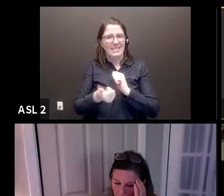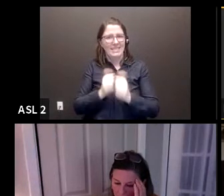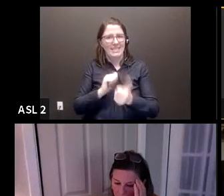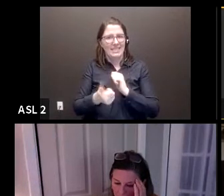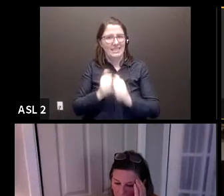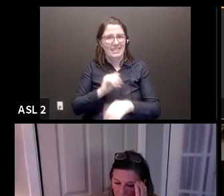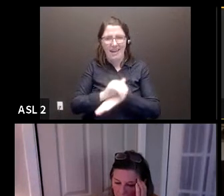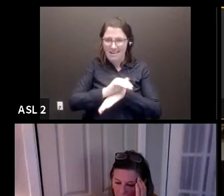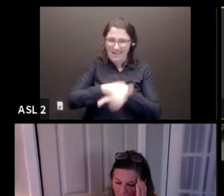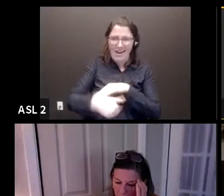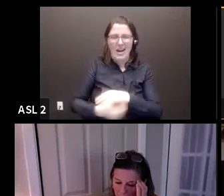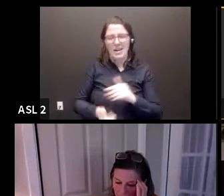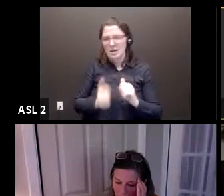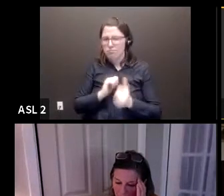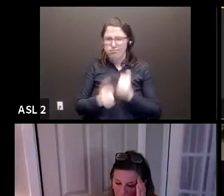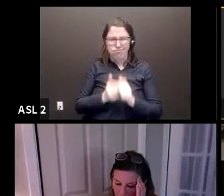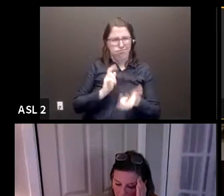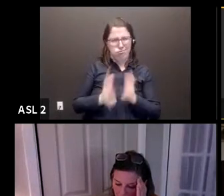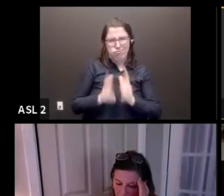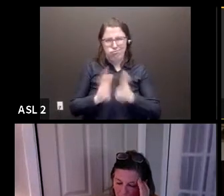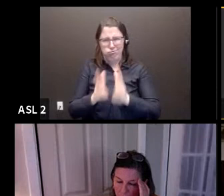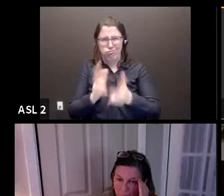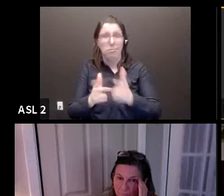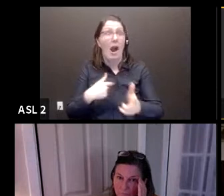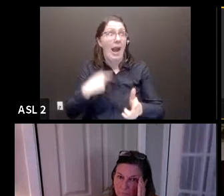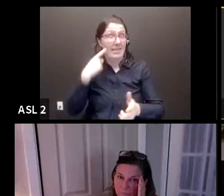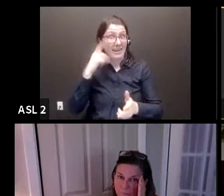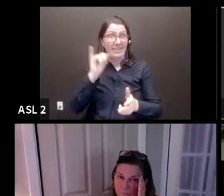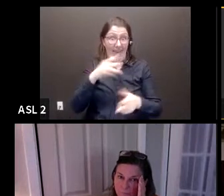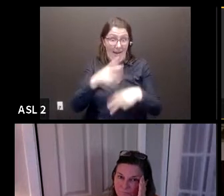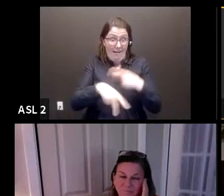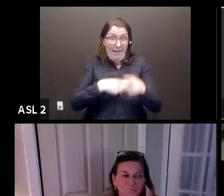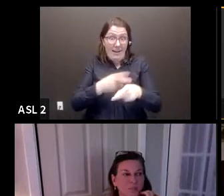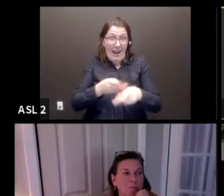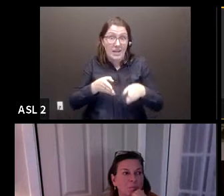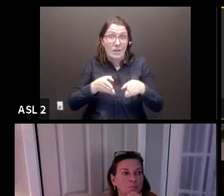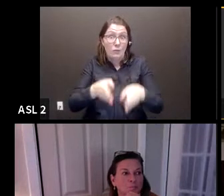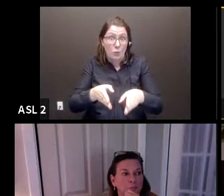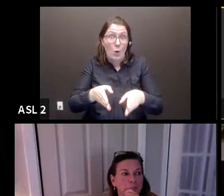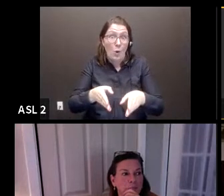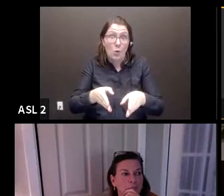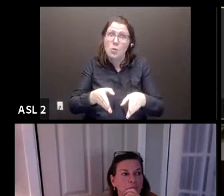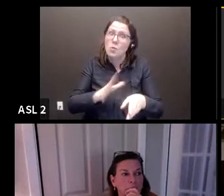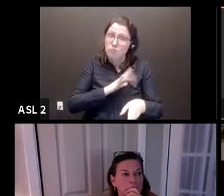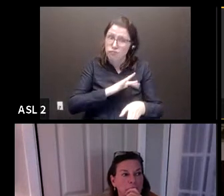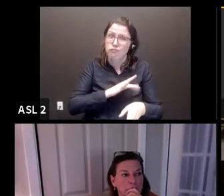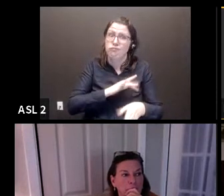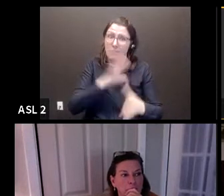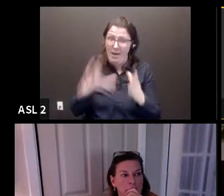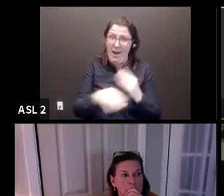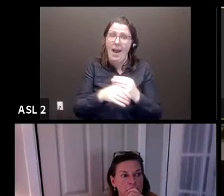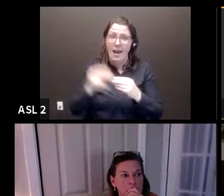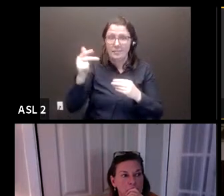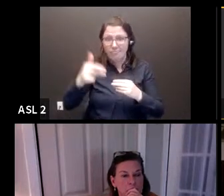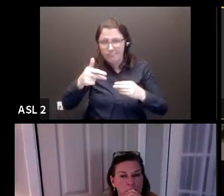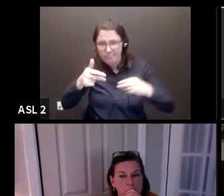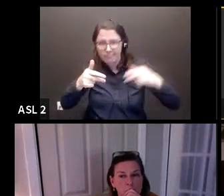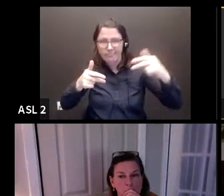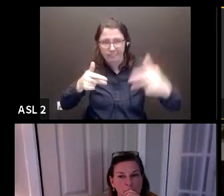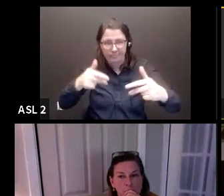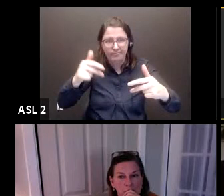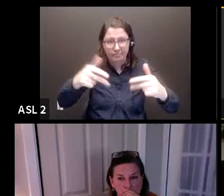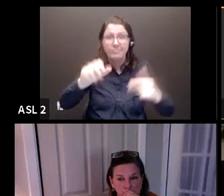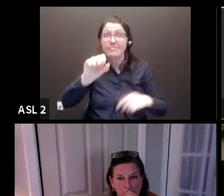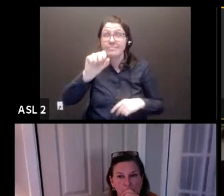manner i think those would be very suitable for an expansion of the program and so there is an intention